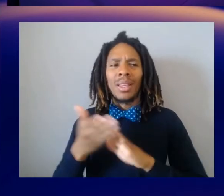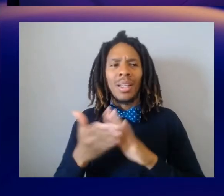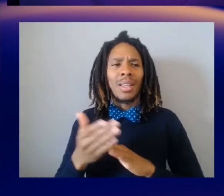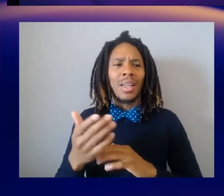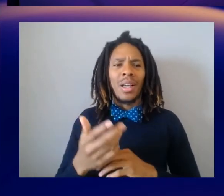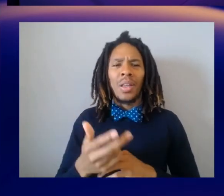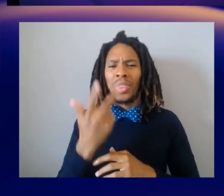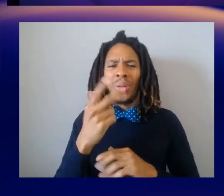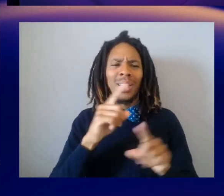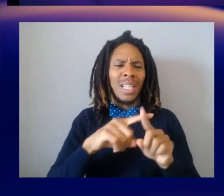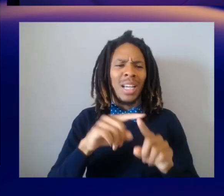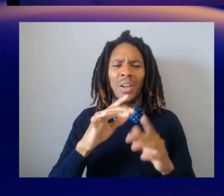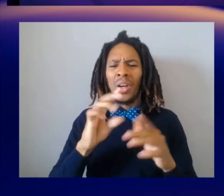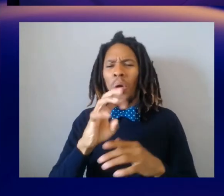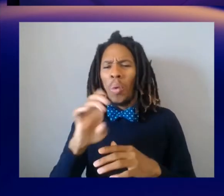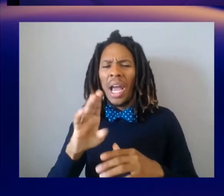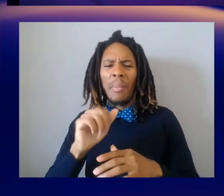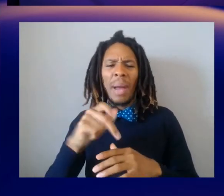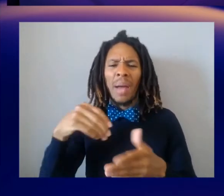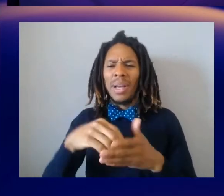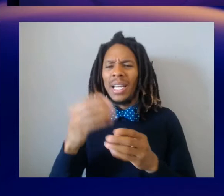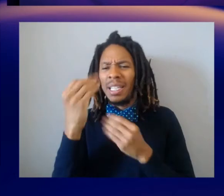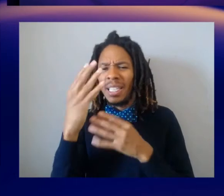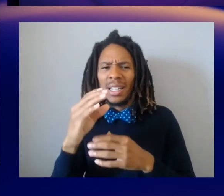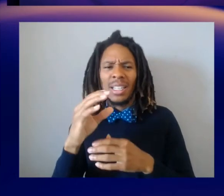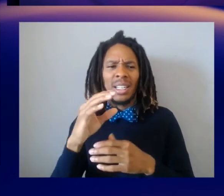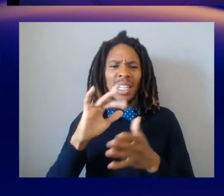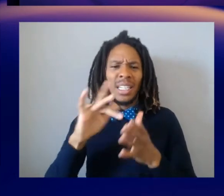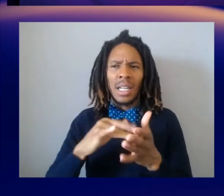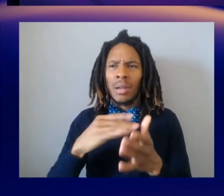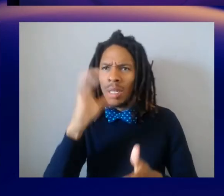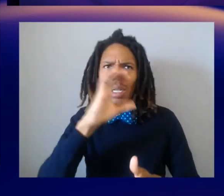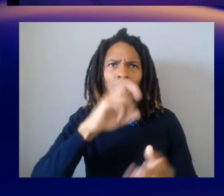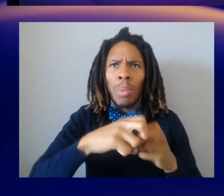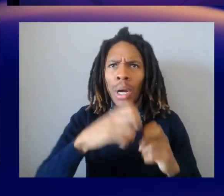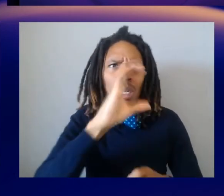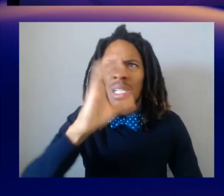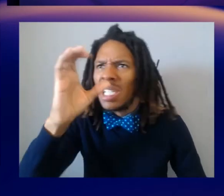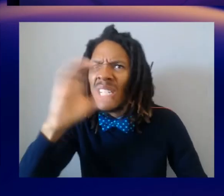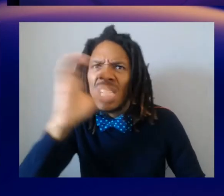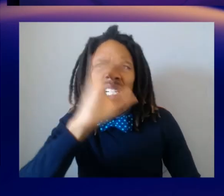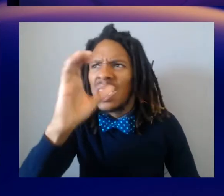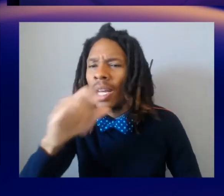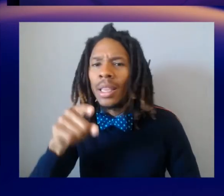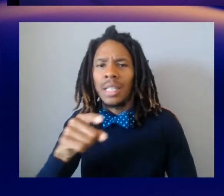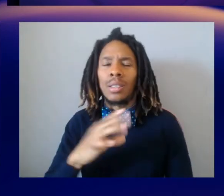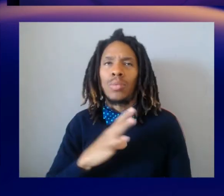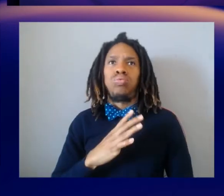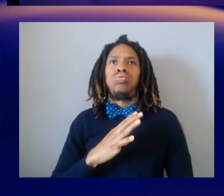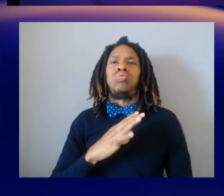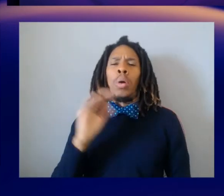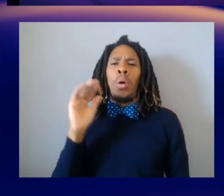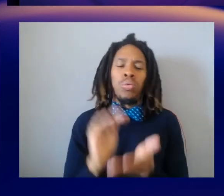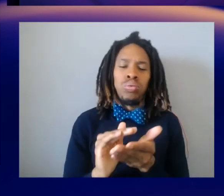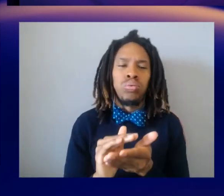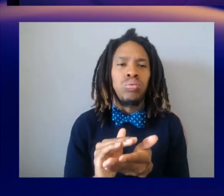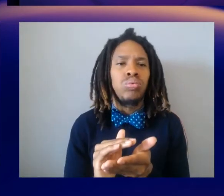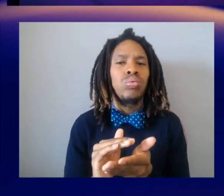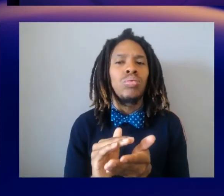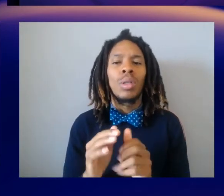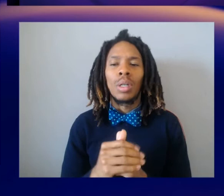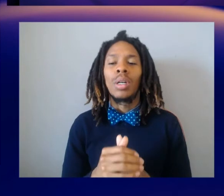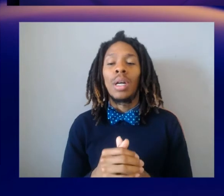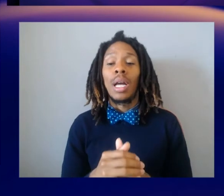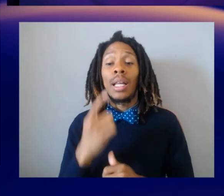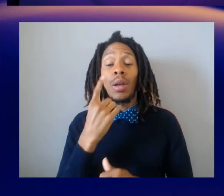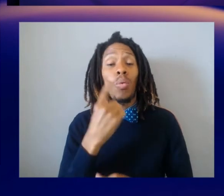apps in a data center, and we were hunting down problems forever. So this is fantastic. Yeah, and really where I think a powerful part